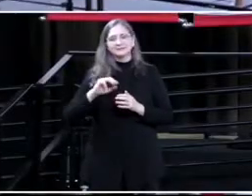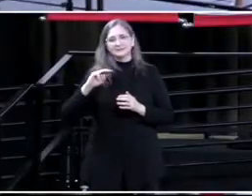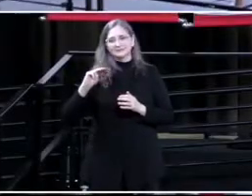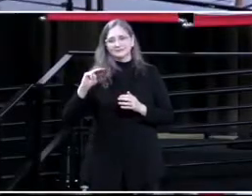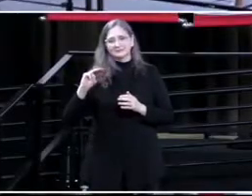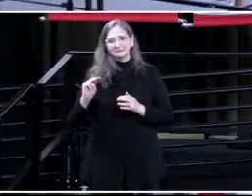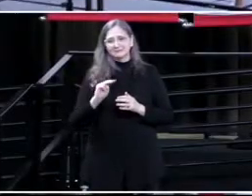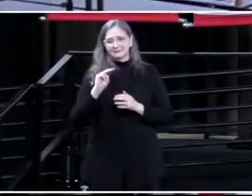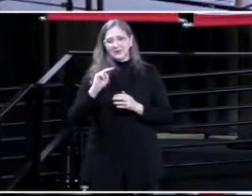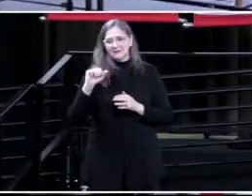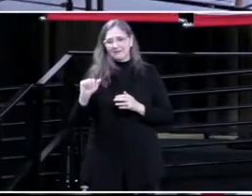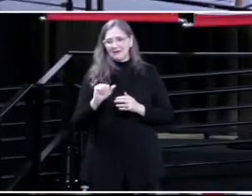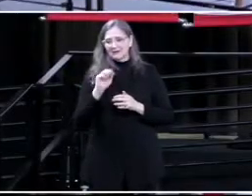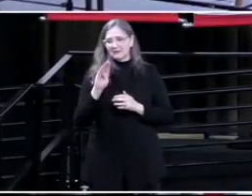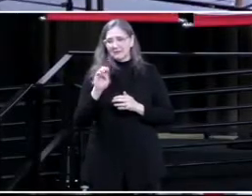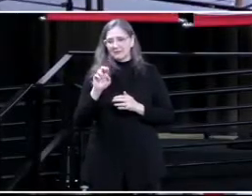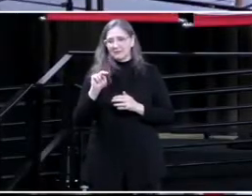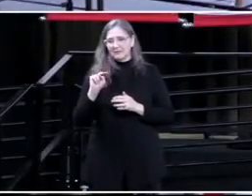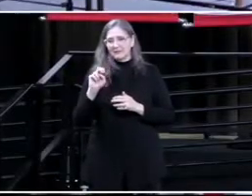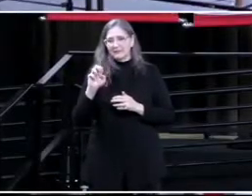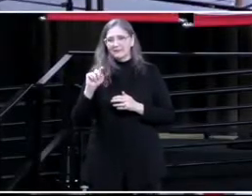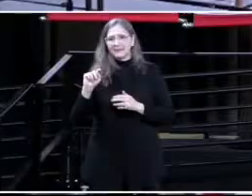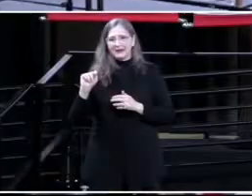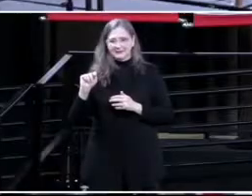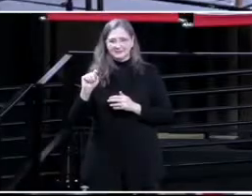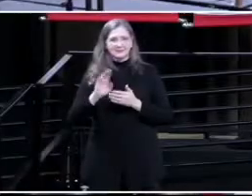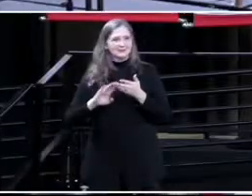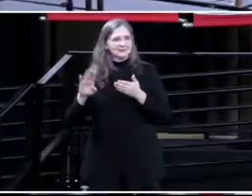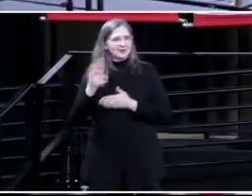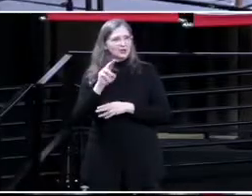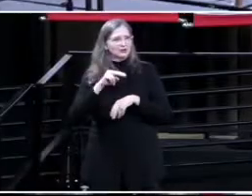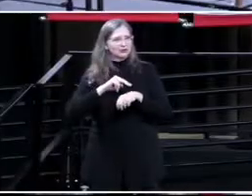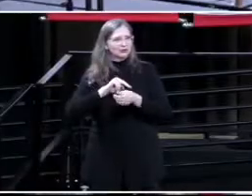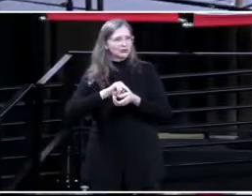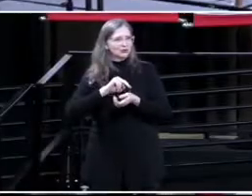Mallory Allison Bennett, College of Nursing and Health Sciences.